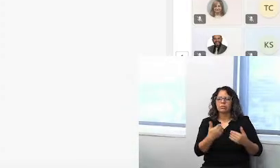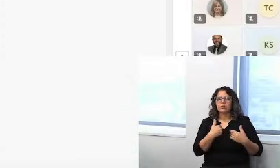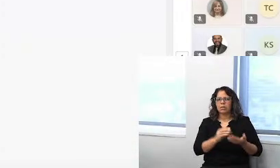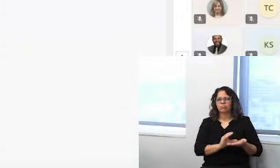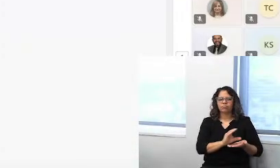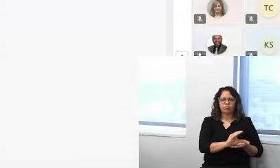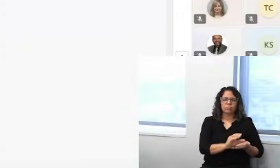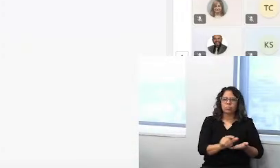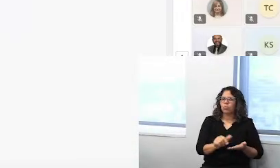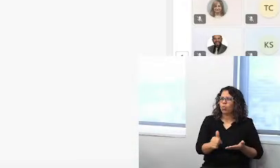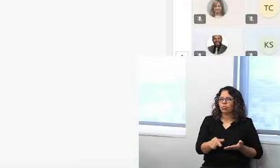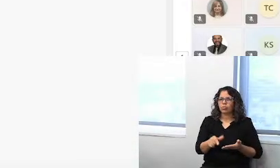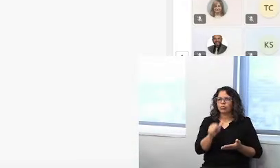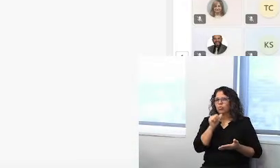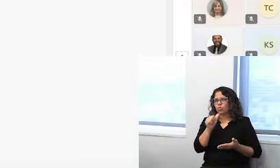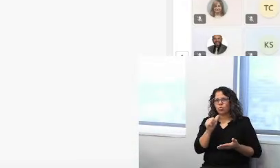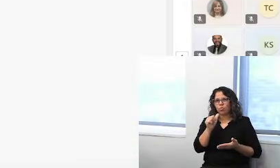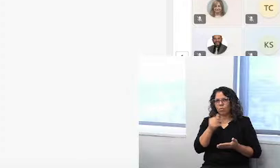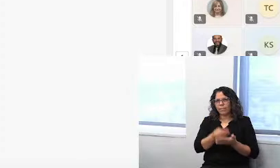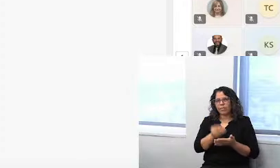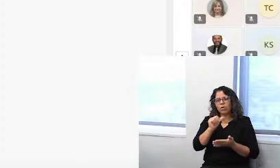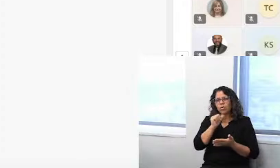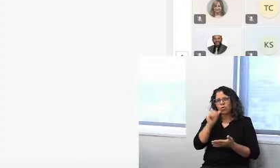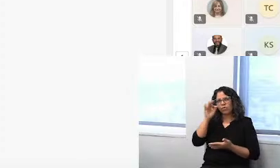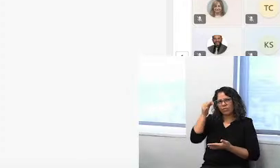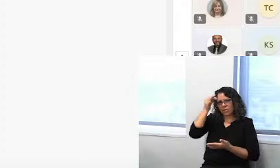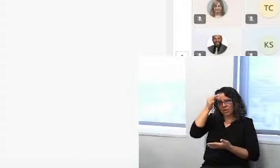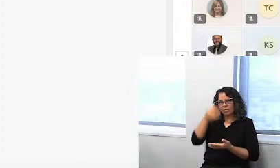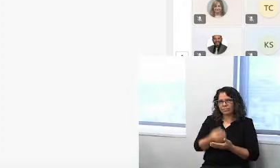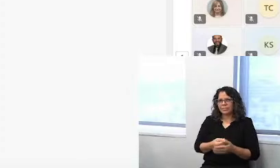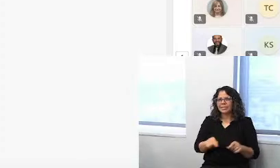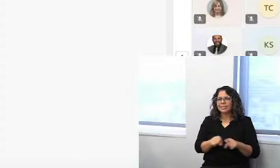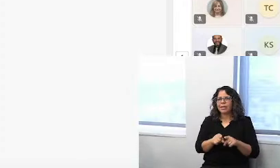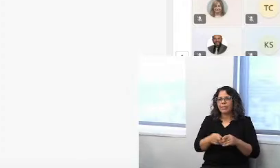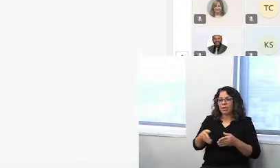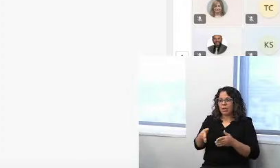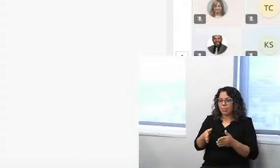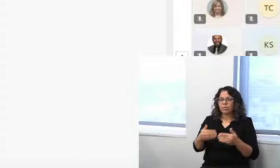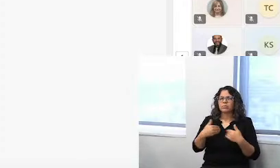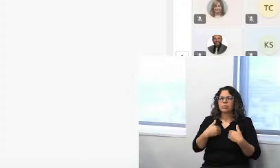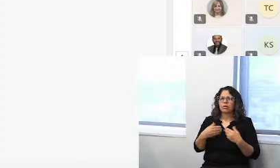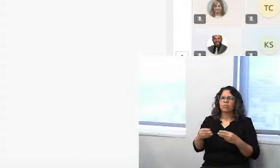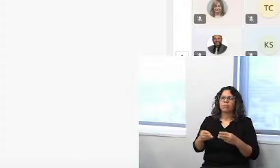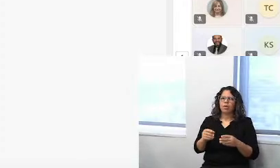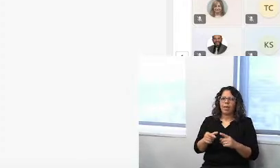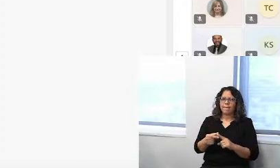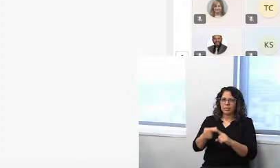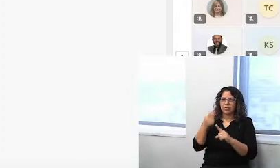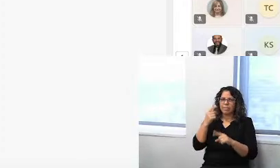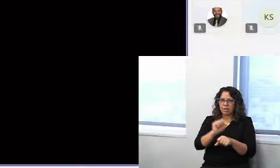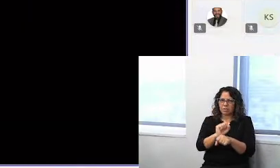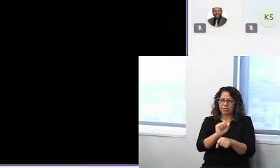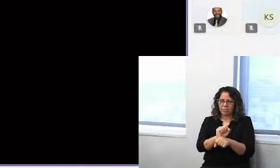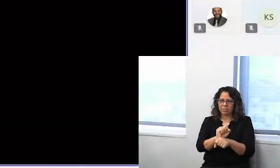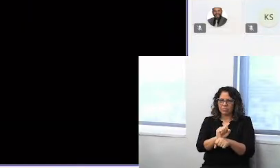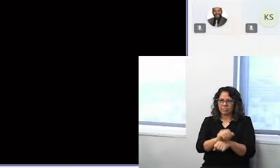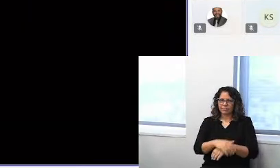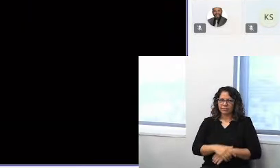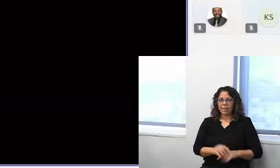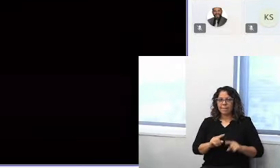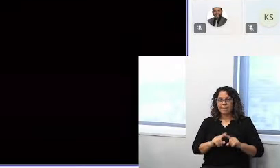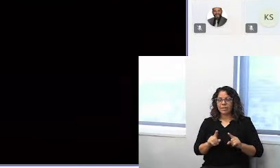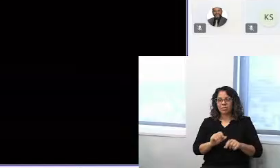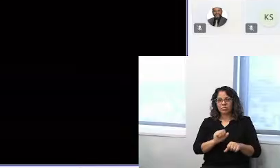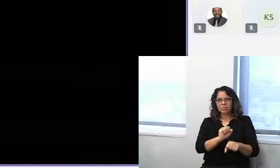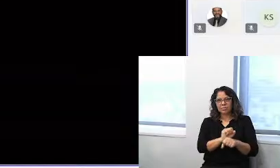allocation of the trenches has a specific mechanism for doing so. But it is Okay. it's being worked on because it has